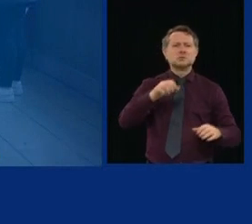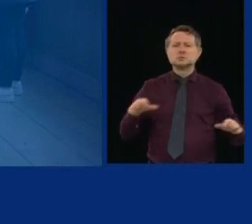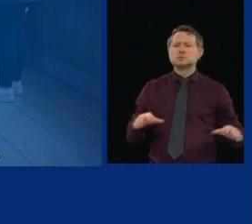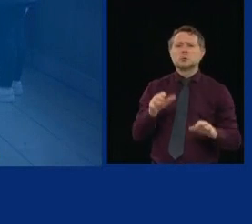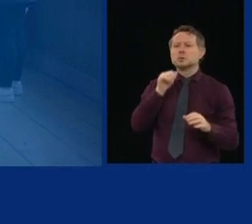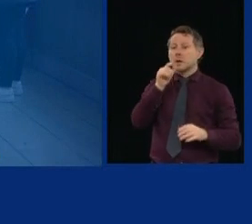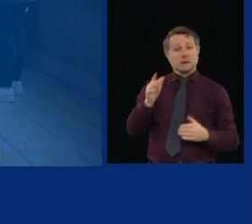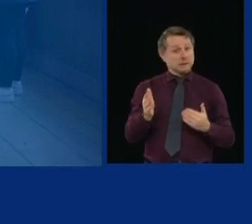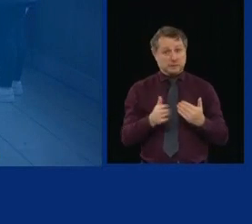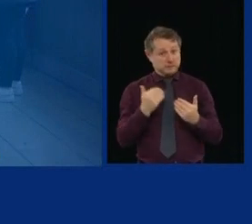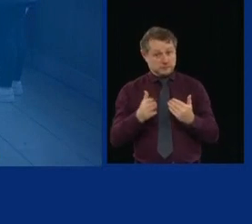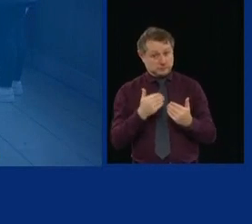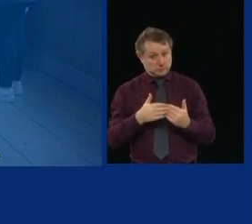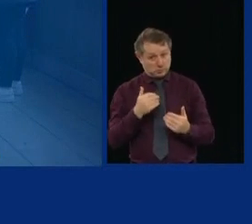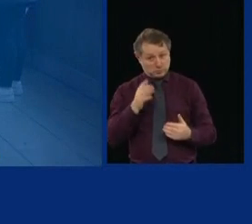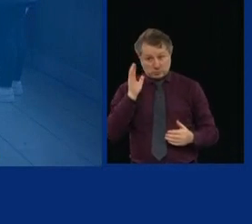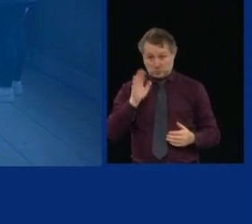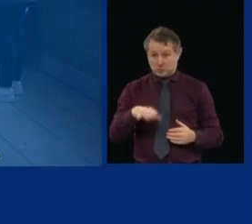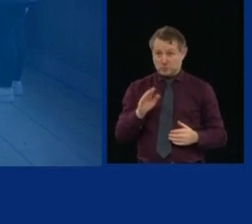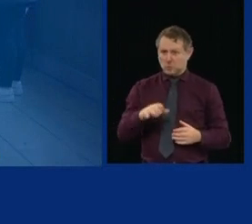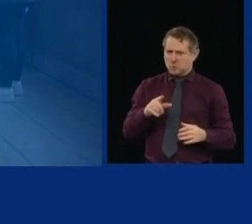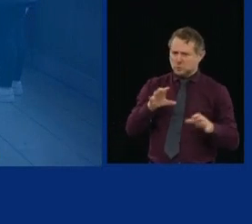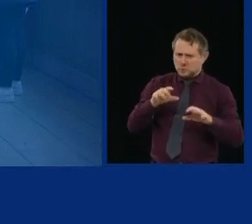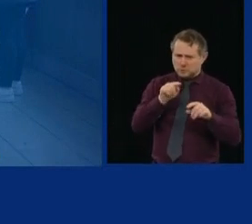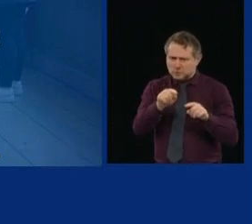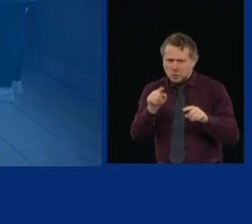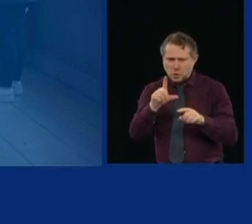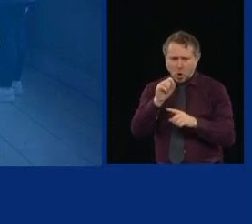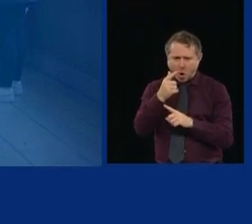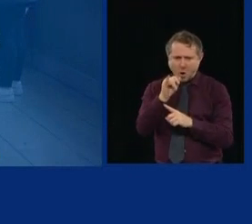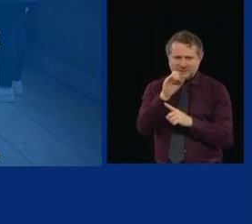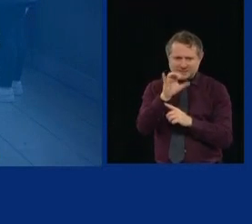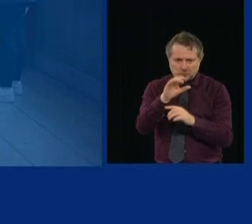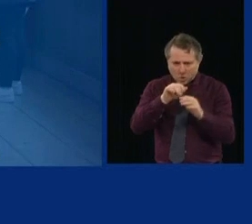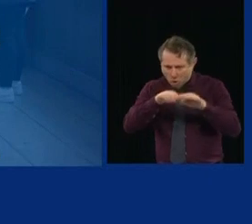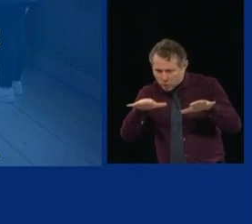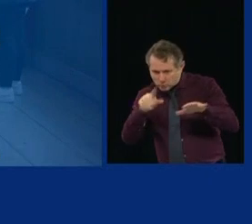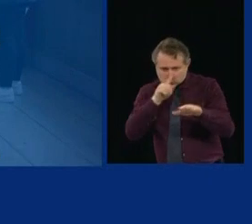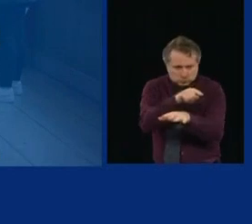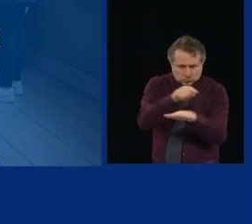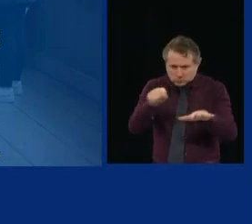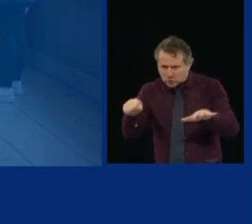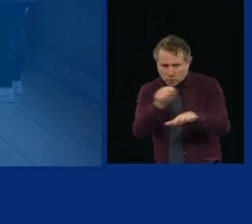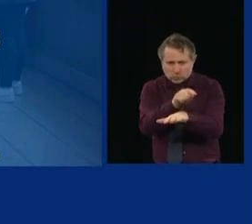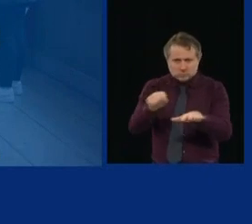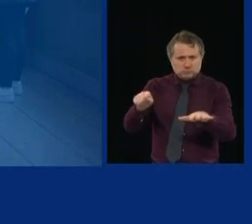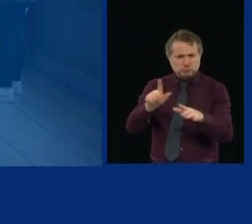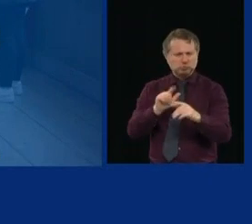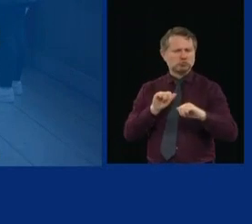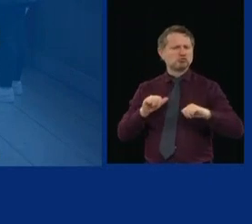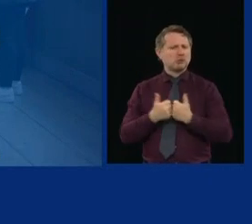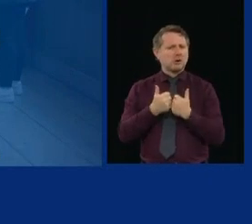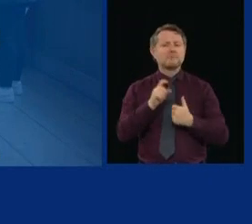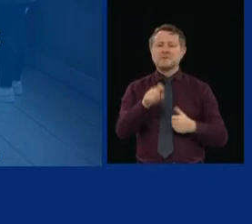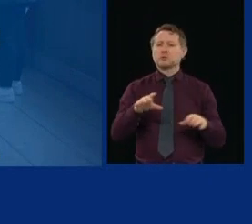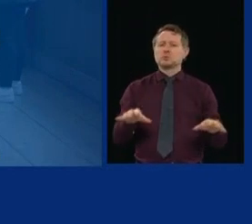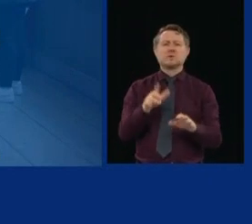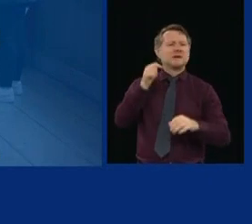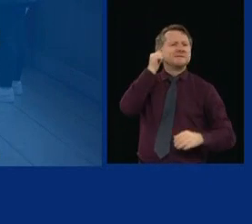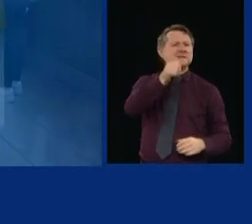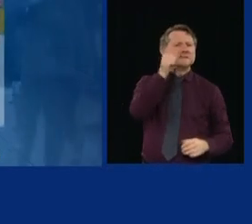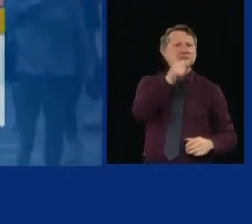We're working with them to do that, but that has to be done every day. and the monitoring of all the